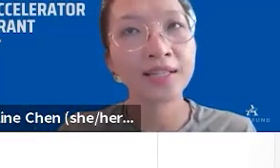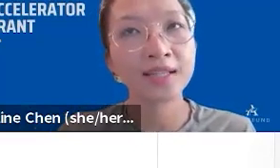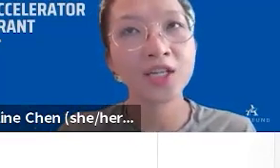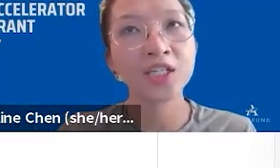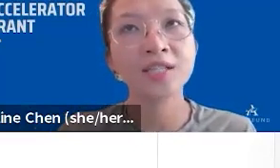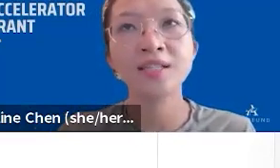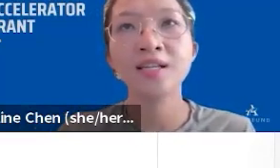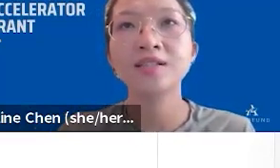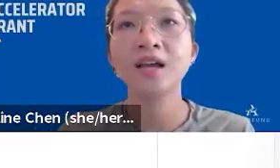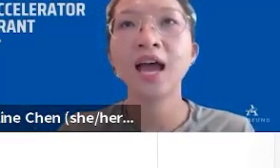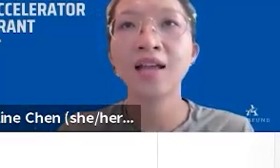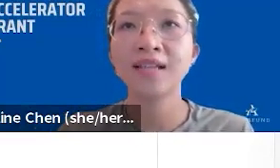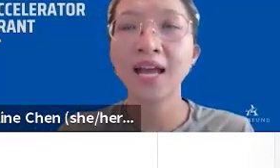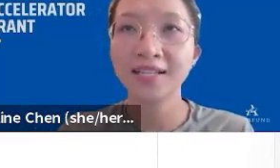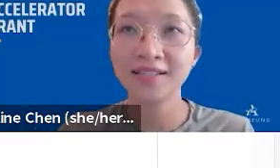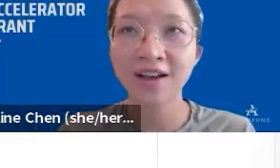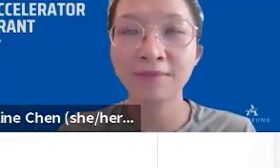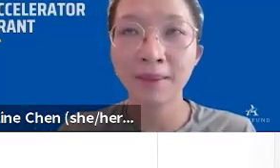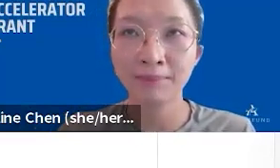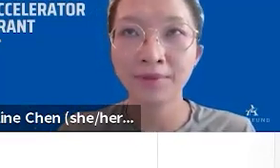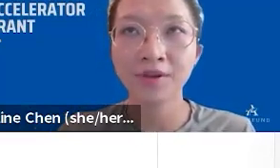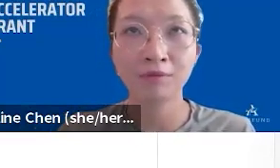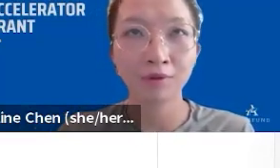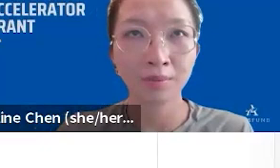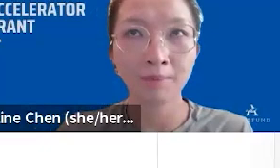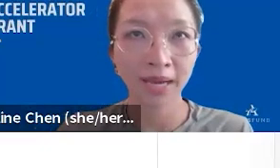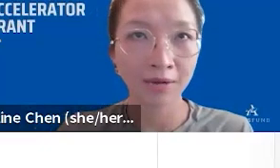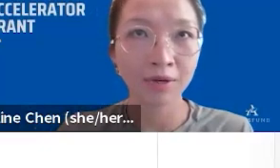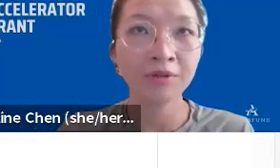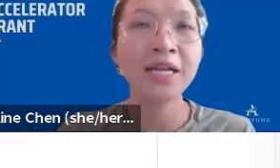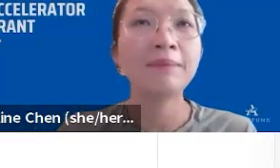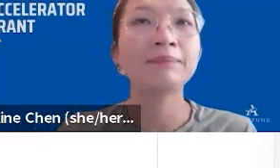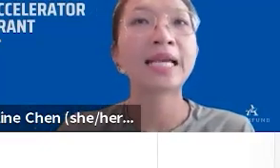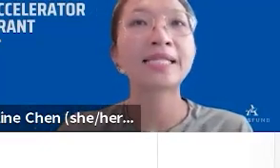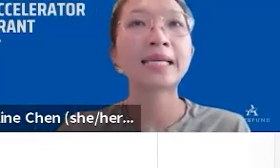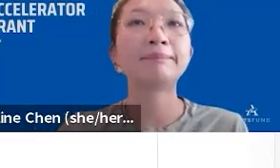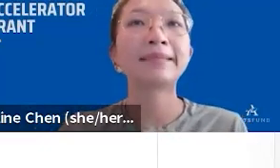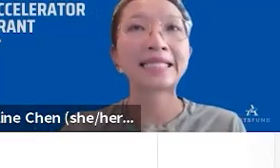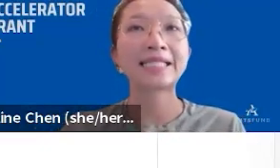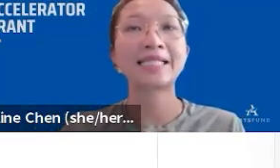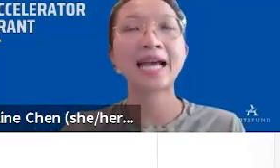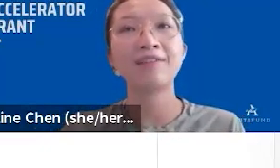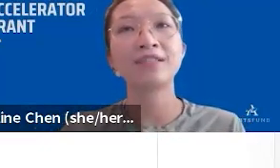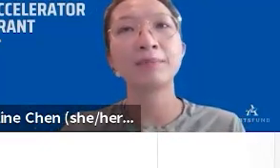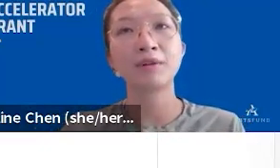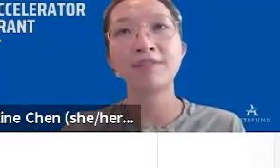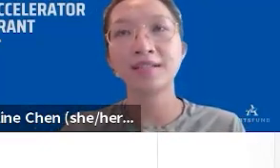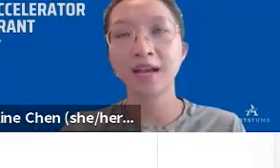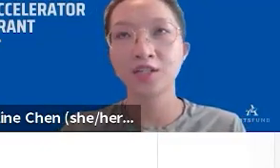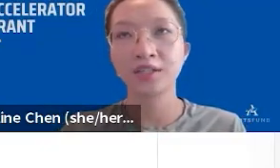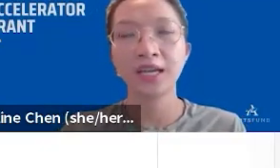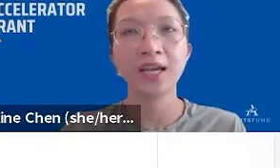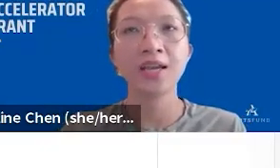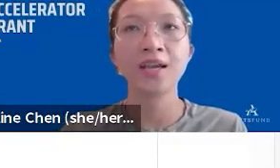your organization has any staff members on payroll, please complete the staff